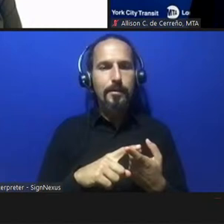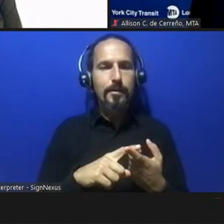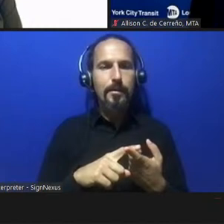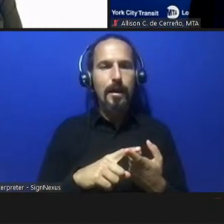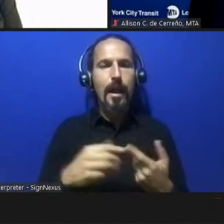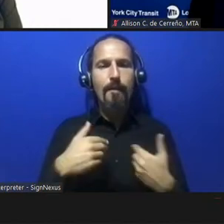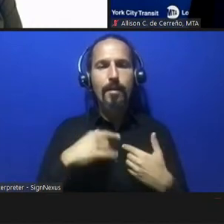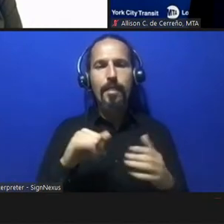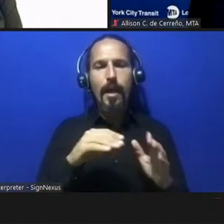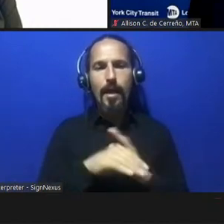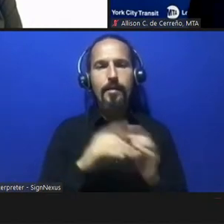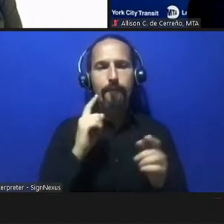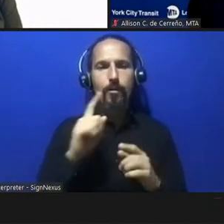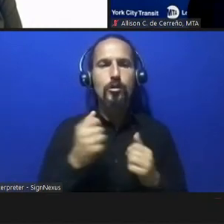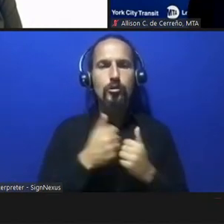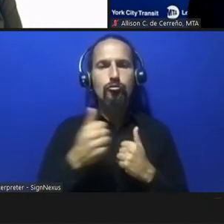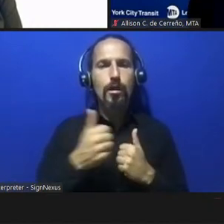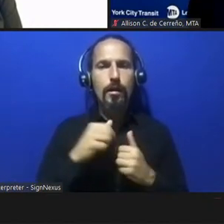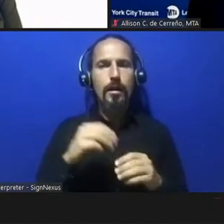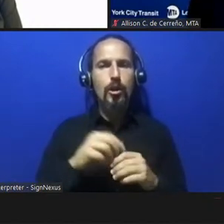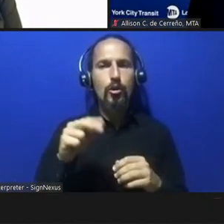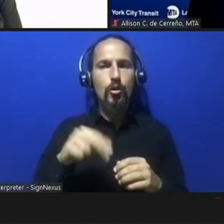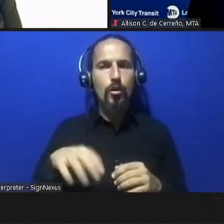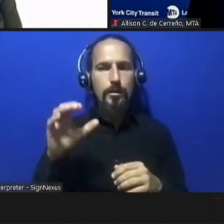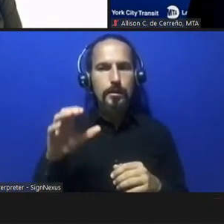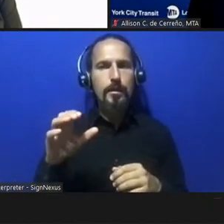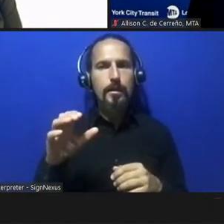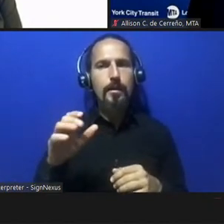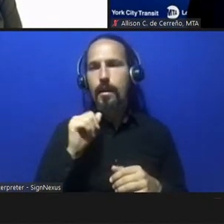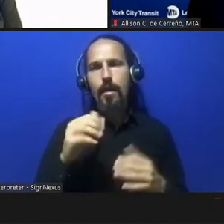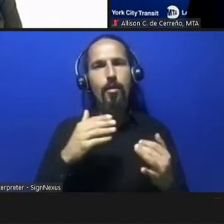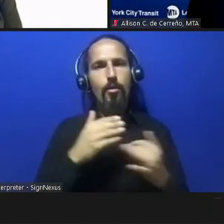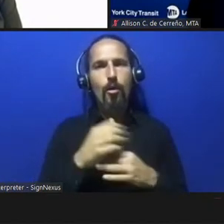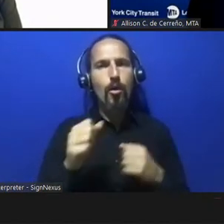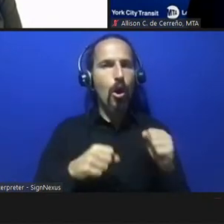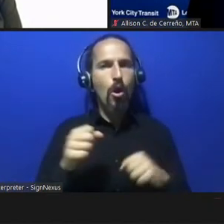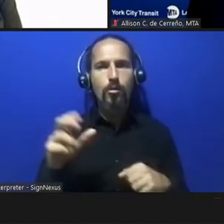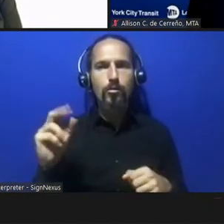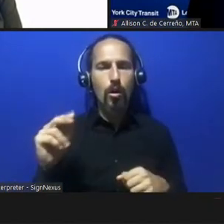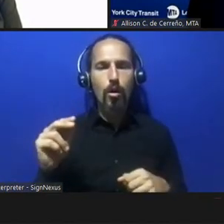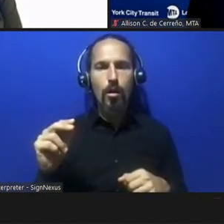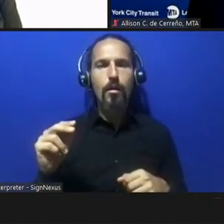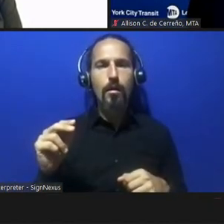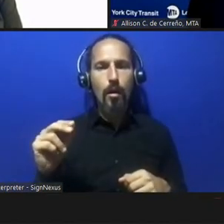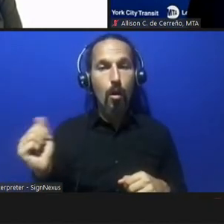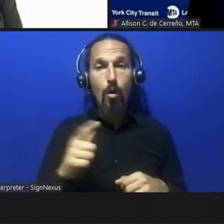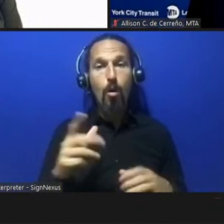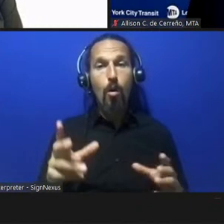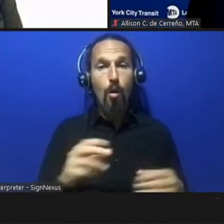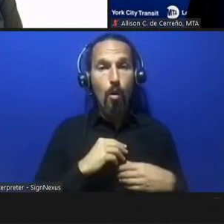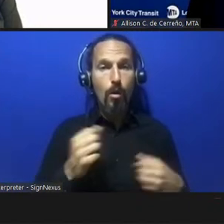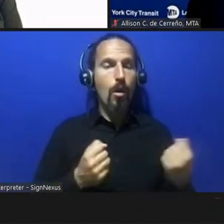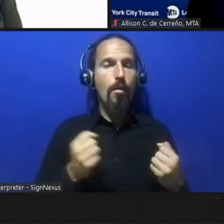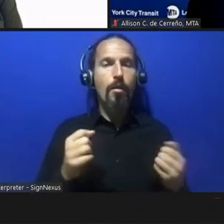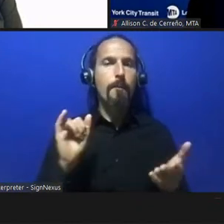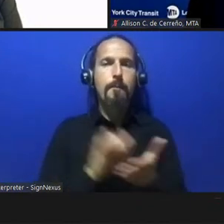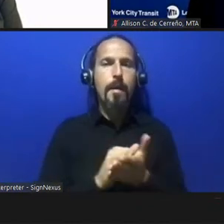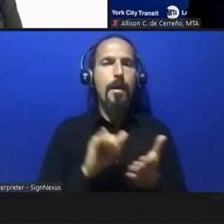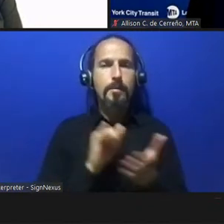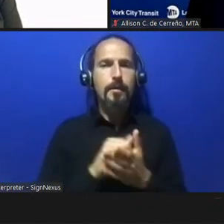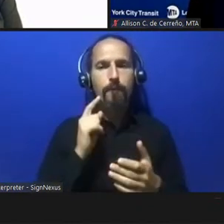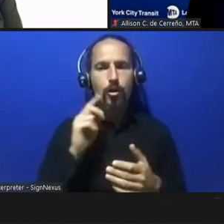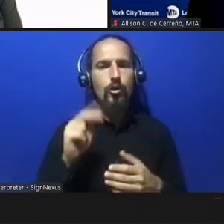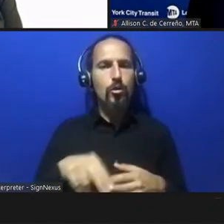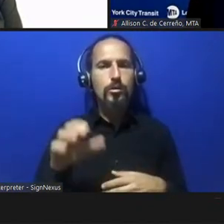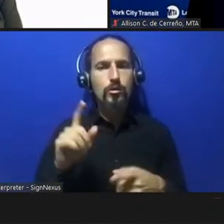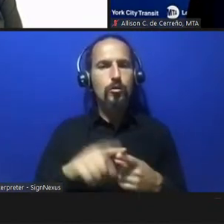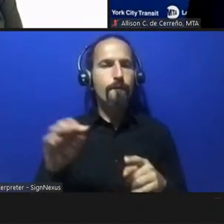have access to transportation in new york city and it's never going to be by cars if we all rode a car it would be impossible for new york city